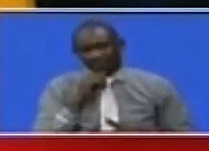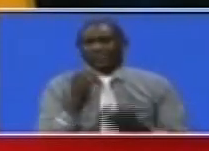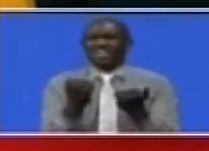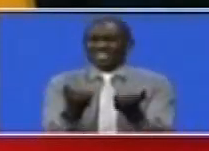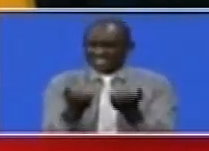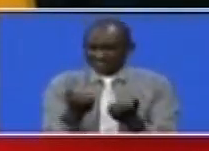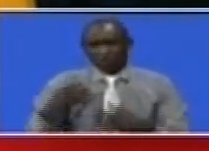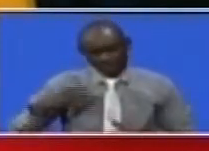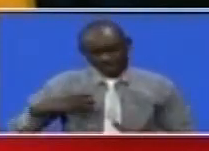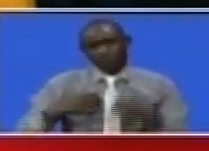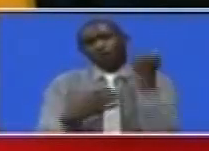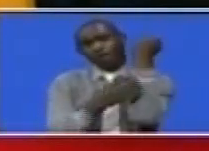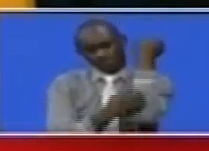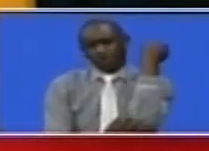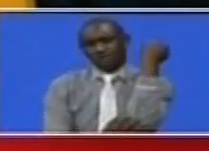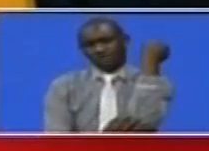for the needs of the poor,